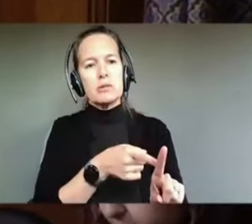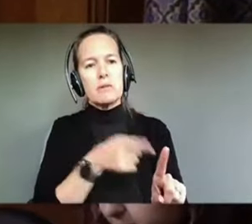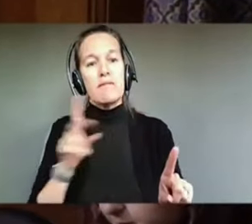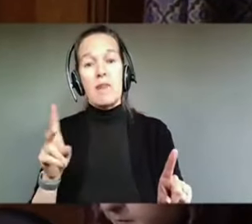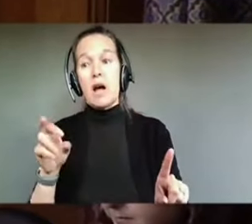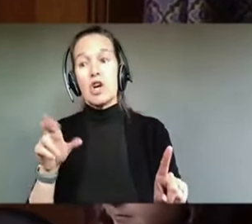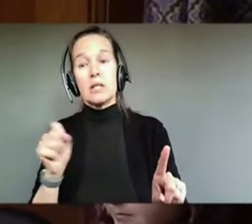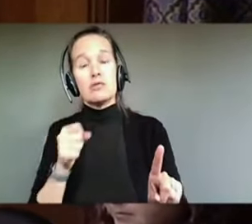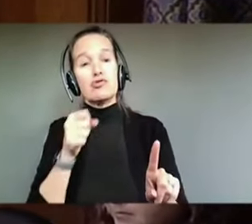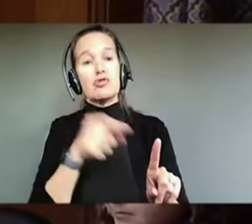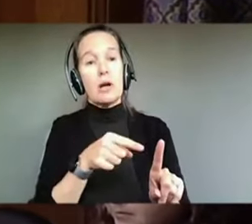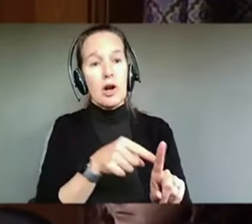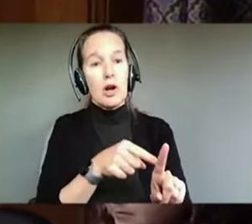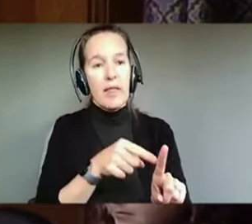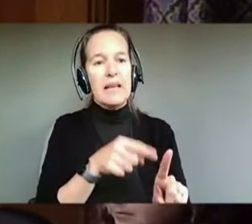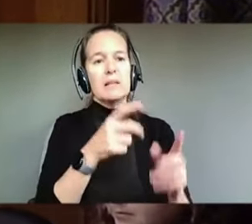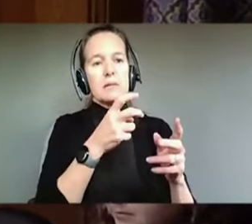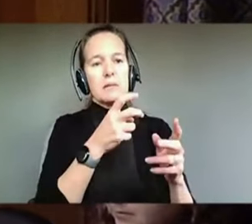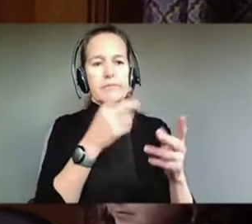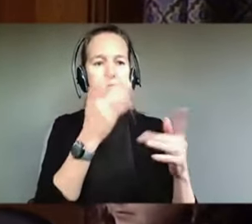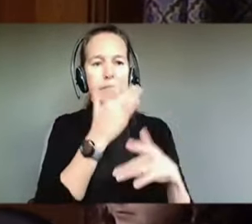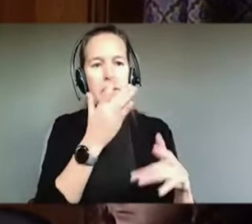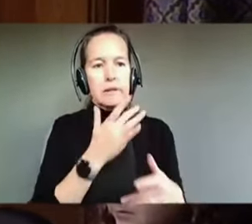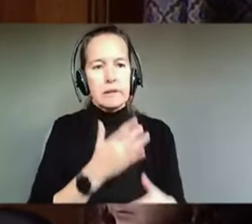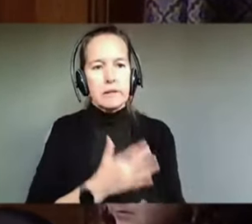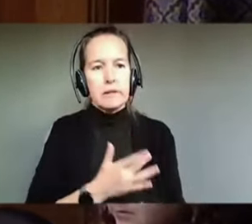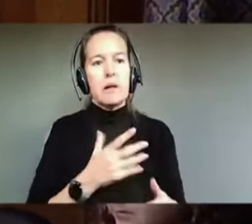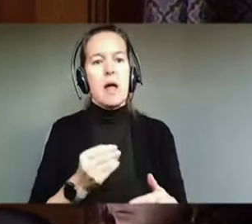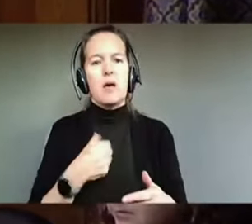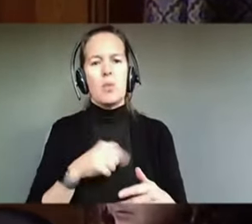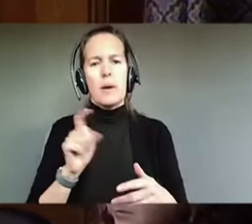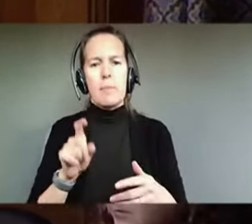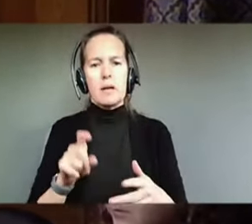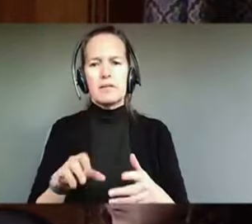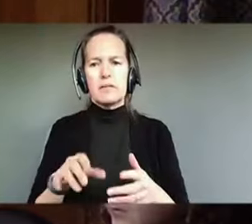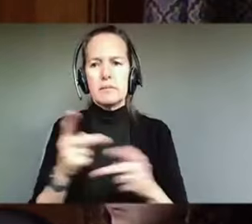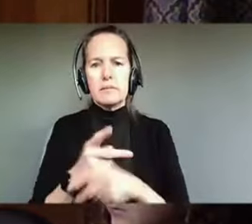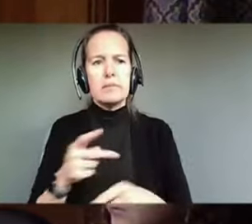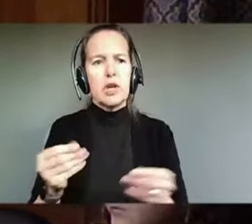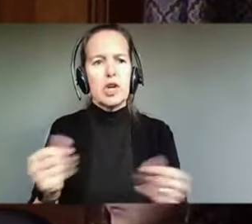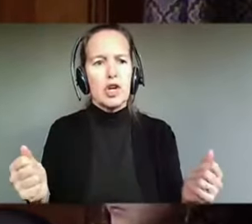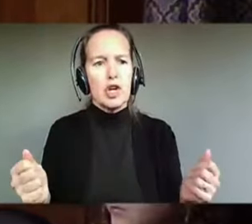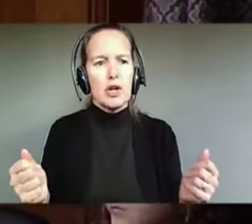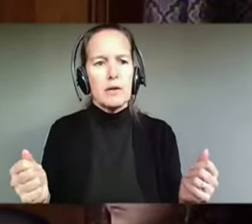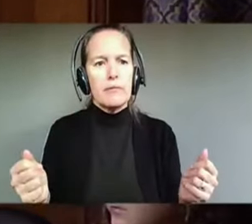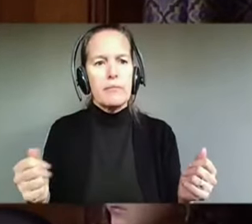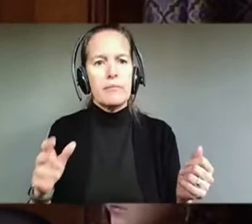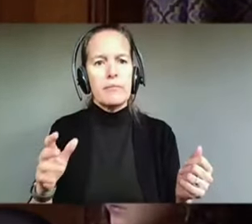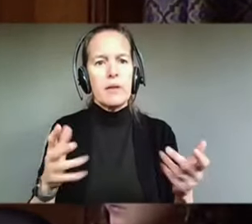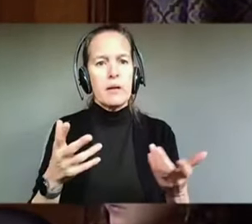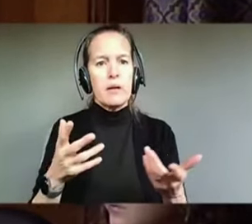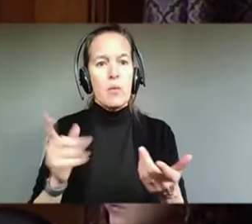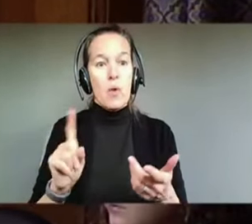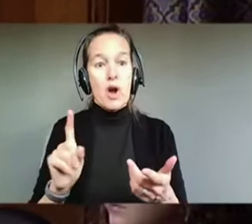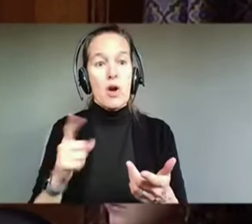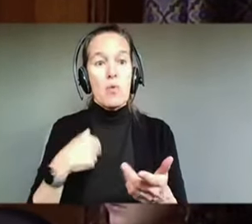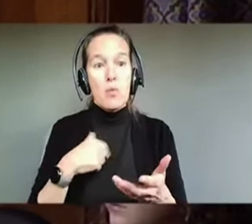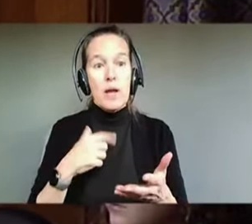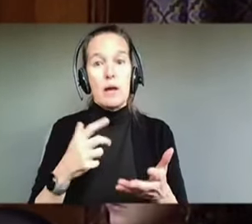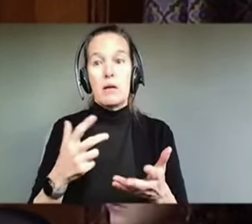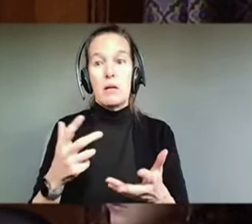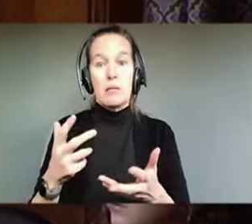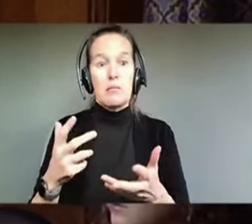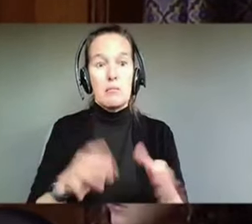and treatments and cures. Research is medicine's field of dreams, from which we harvest the findings which we